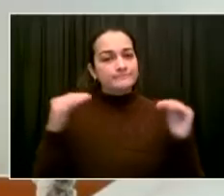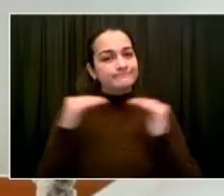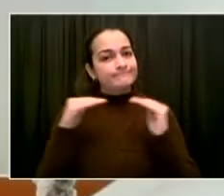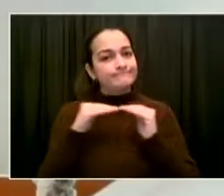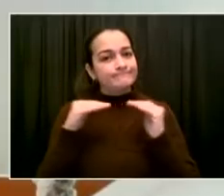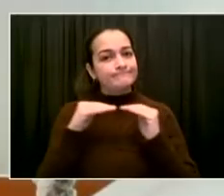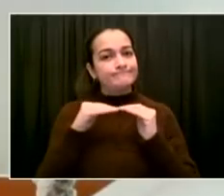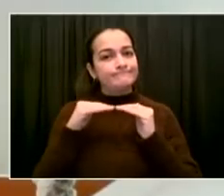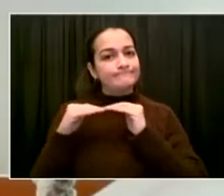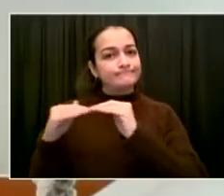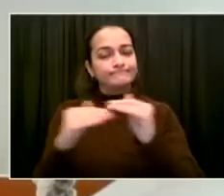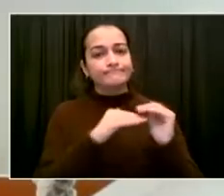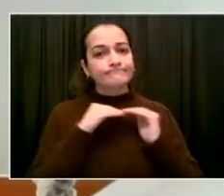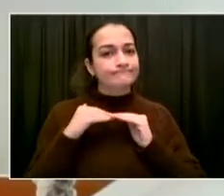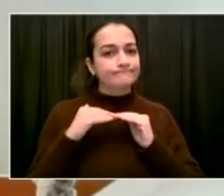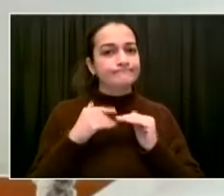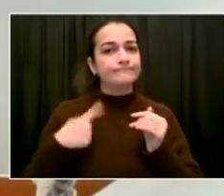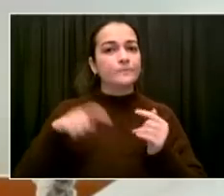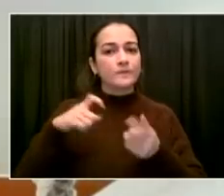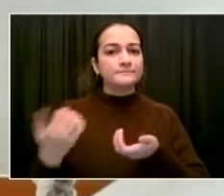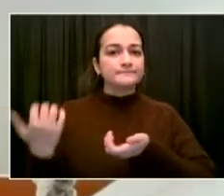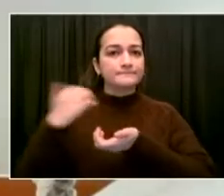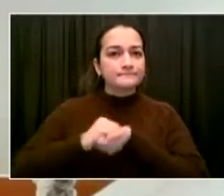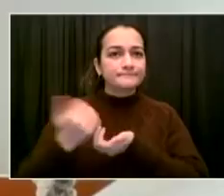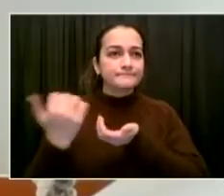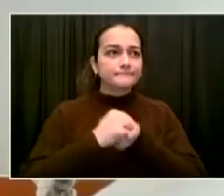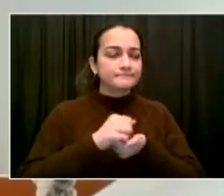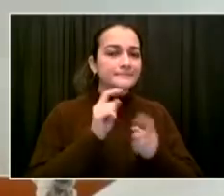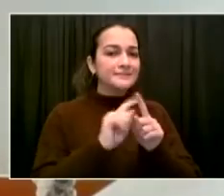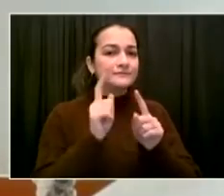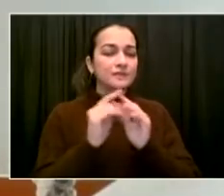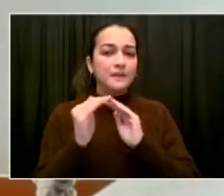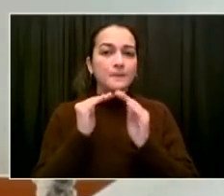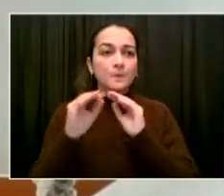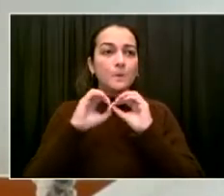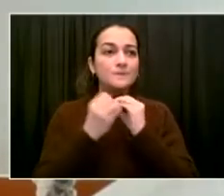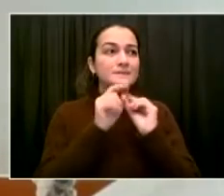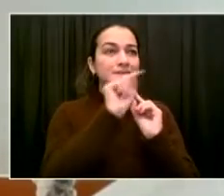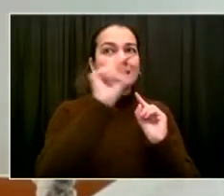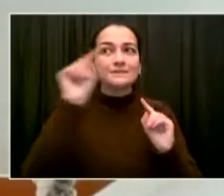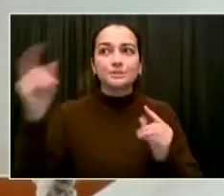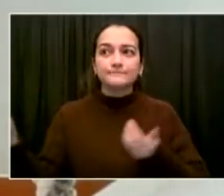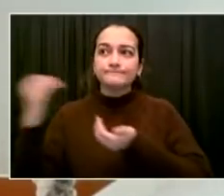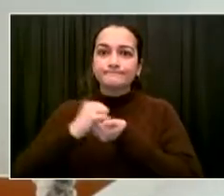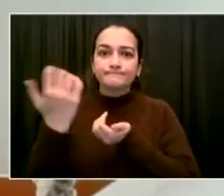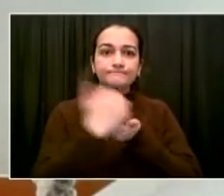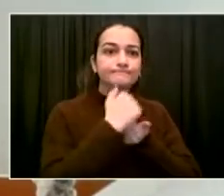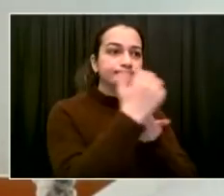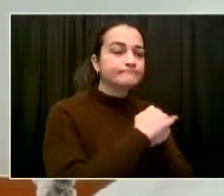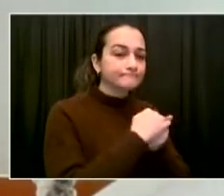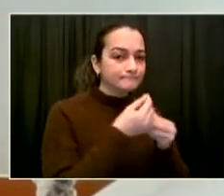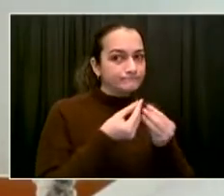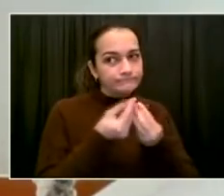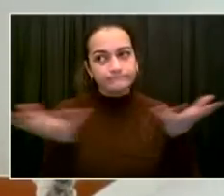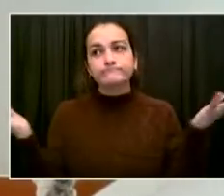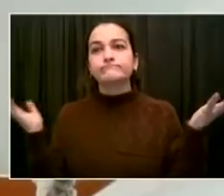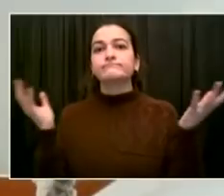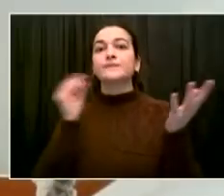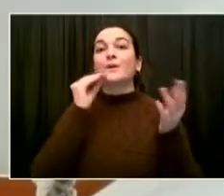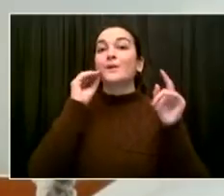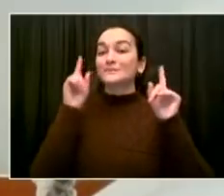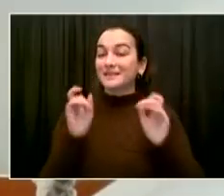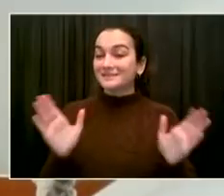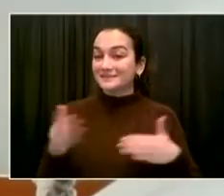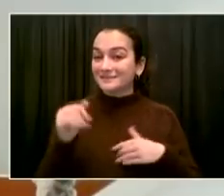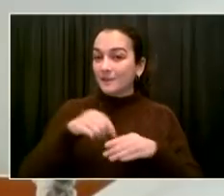communities, with home tests. So it's not just that we want to look at the number of overall tests being done, but are they being done equitably? And New York City, I